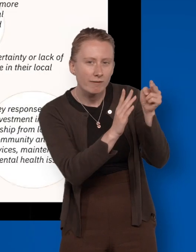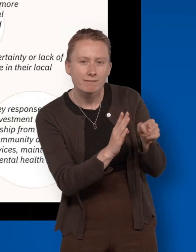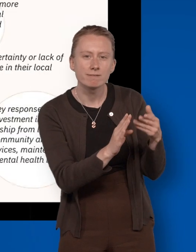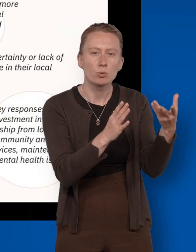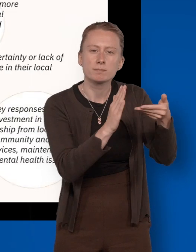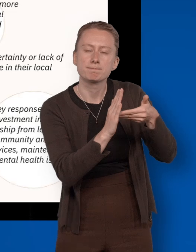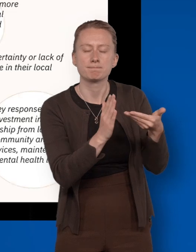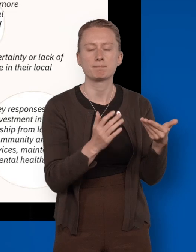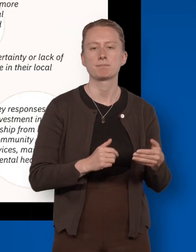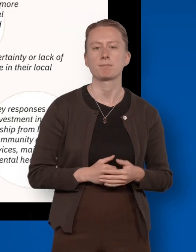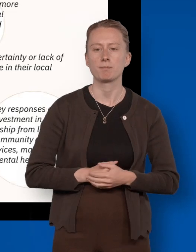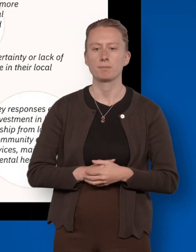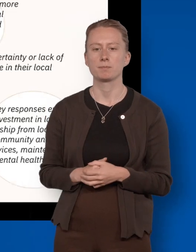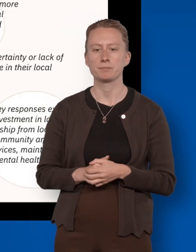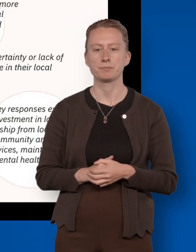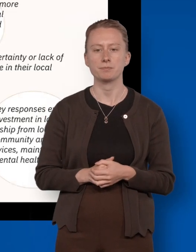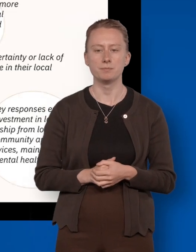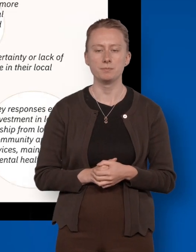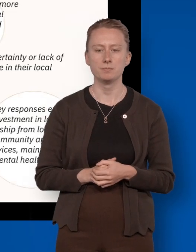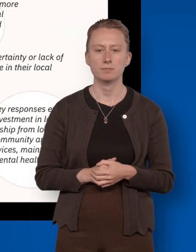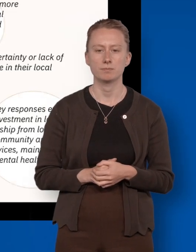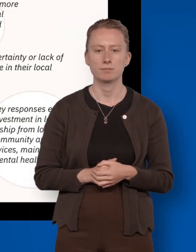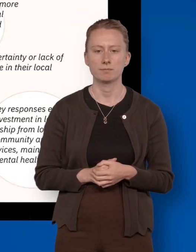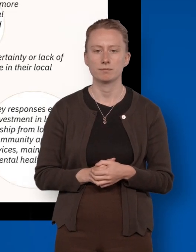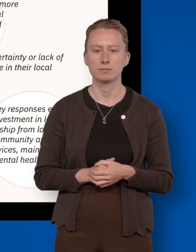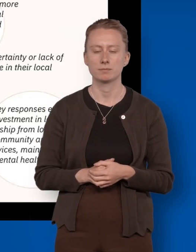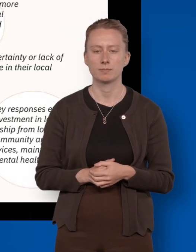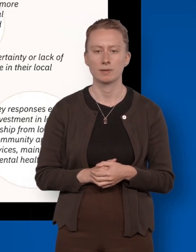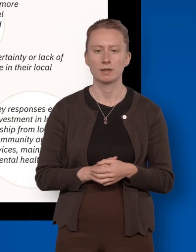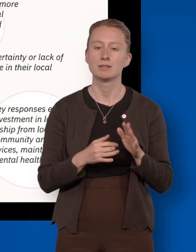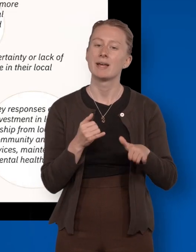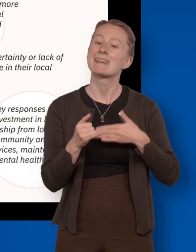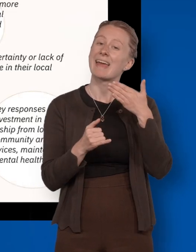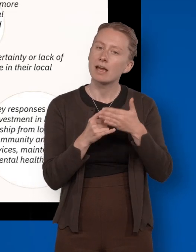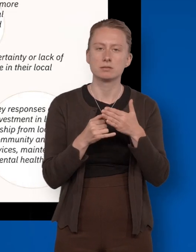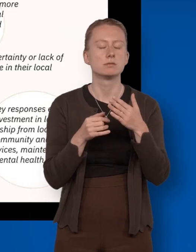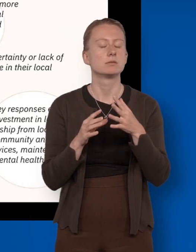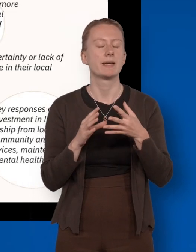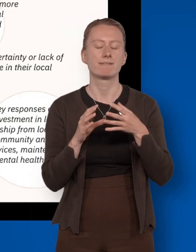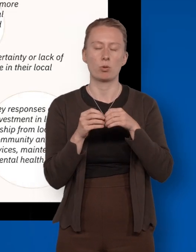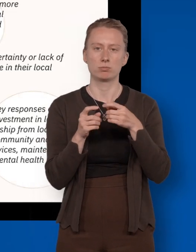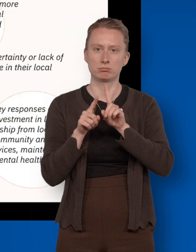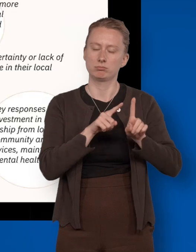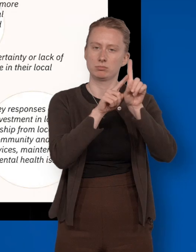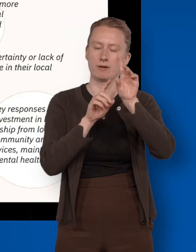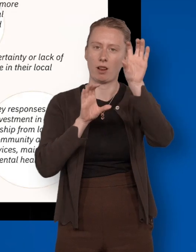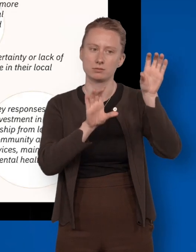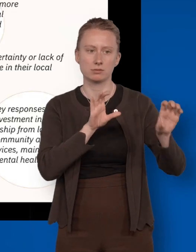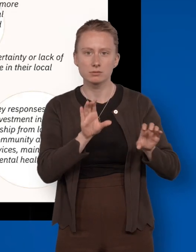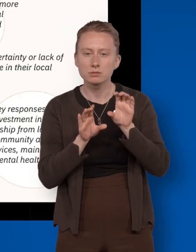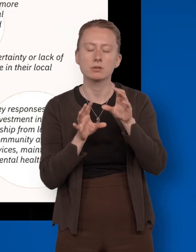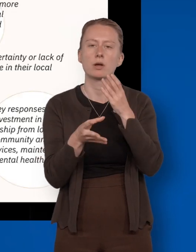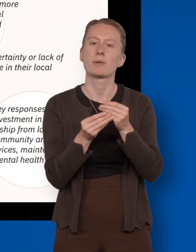And then, yeah, so basically at the end of this, we basically get loads of the different clusters with a summary of